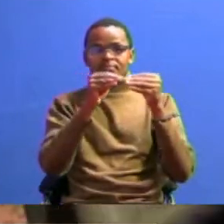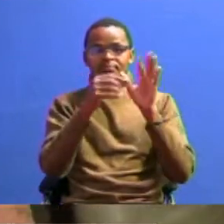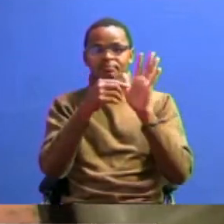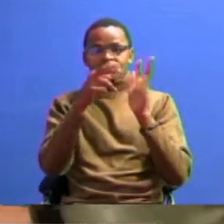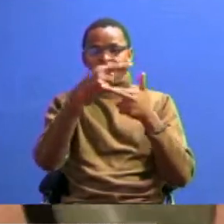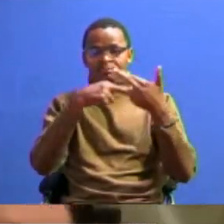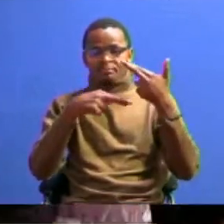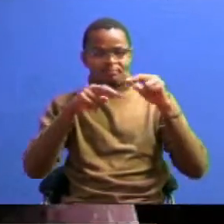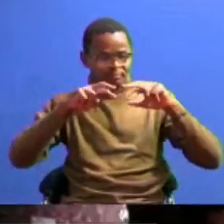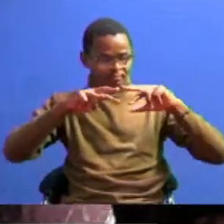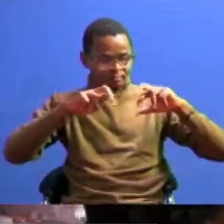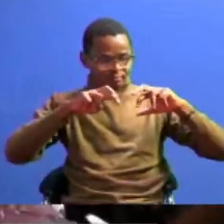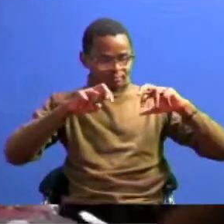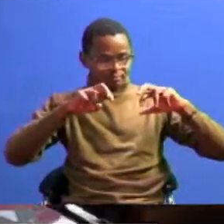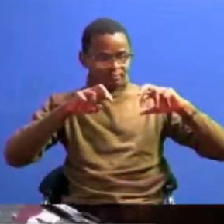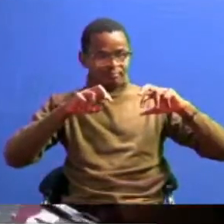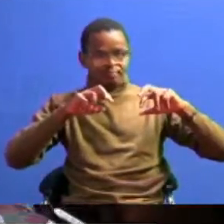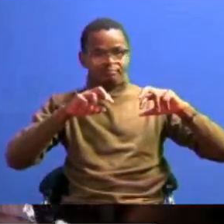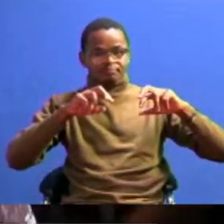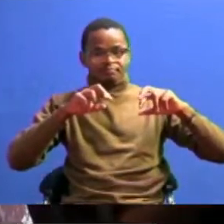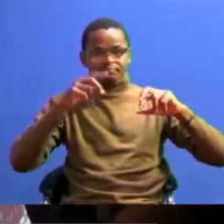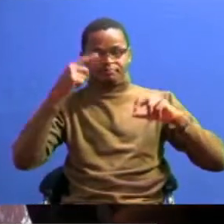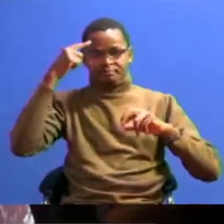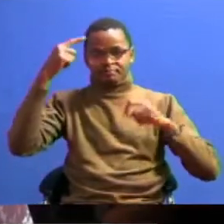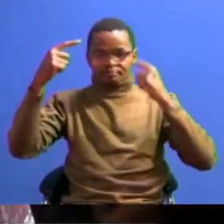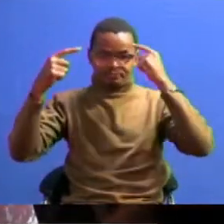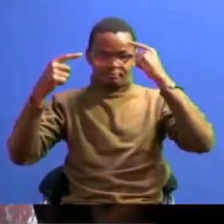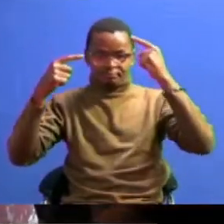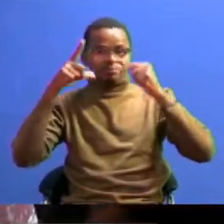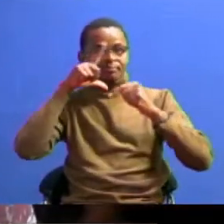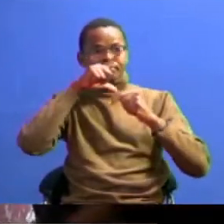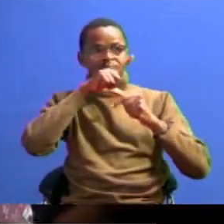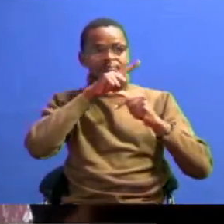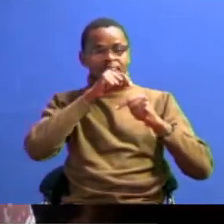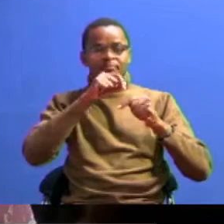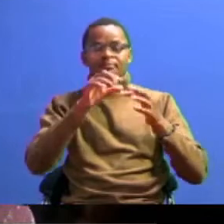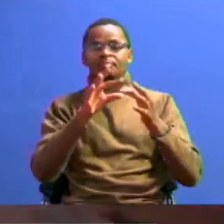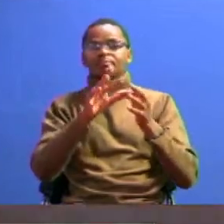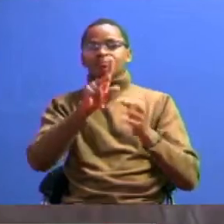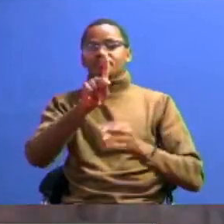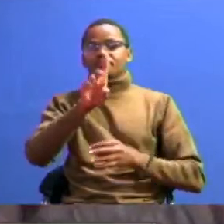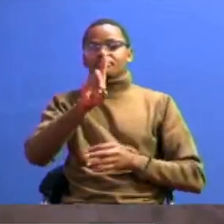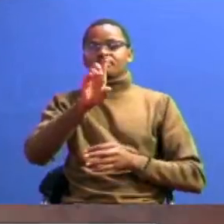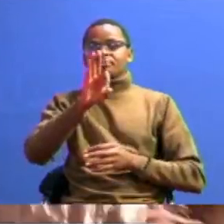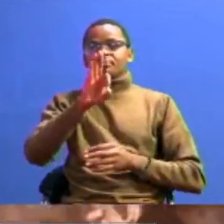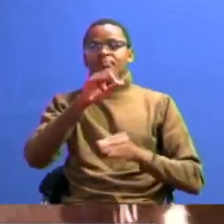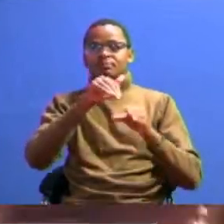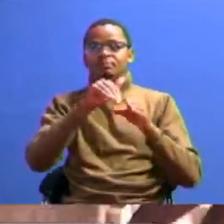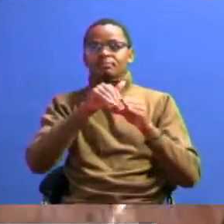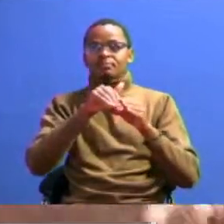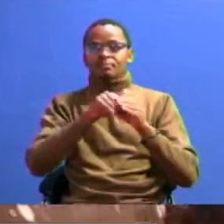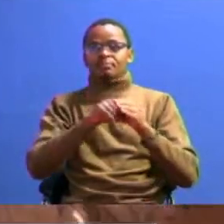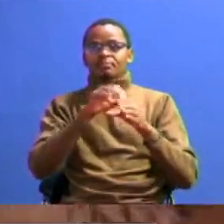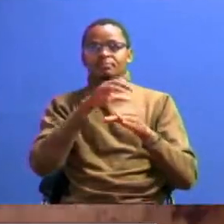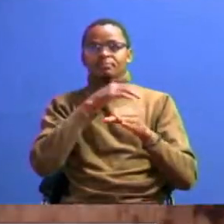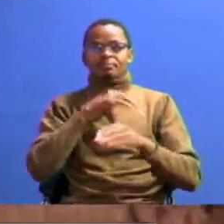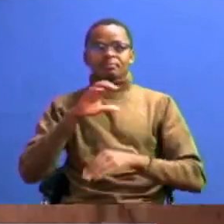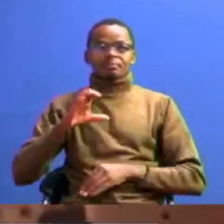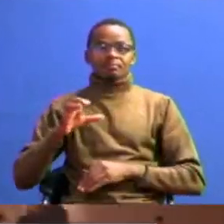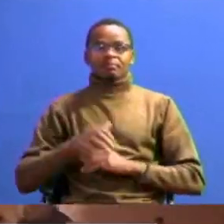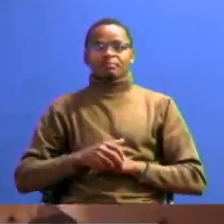and assess success and challenges of the ongoing Maliza Uhalifu joint KDF operation in bandit-prone